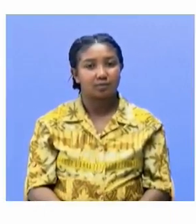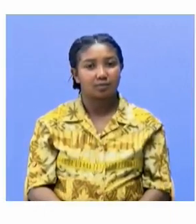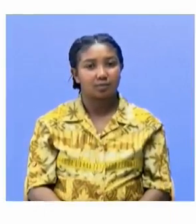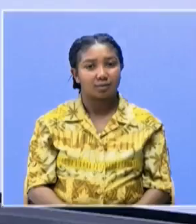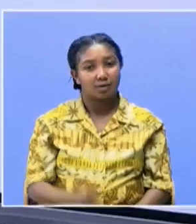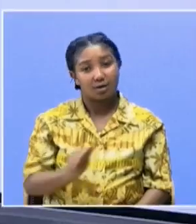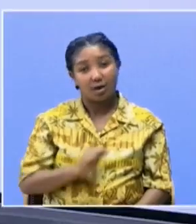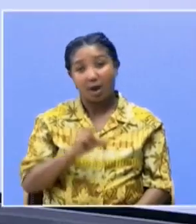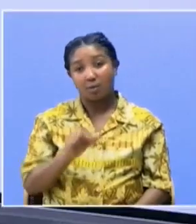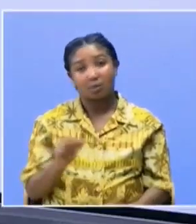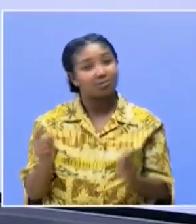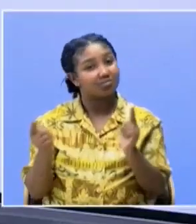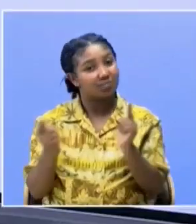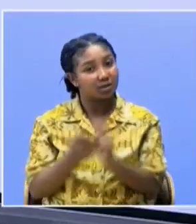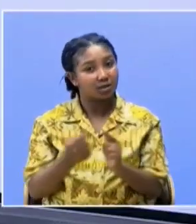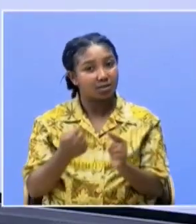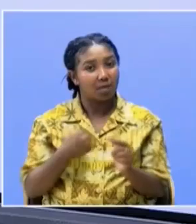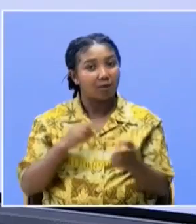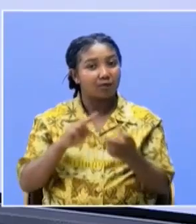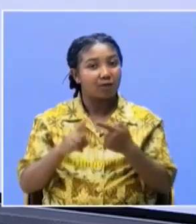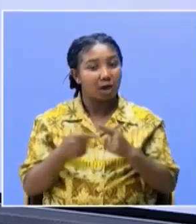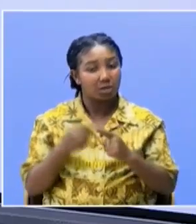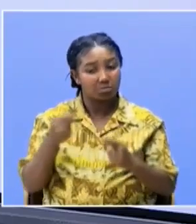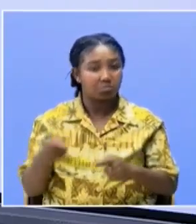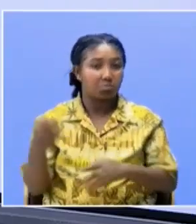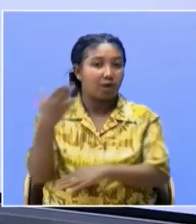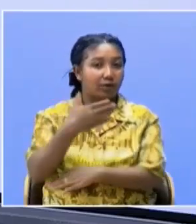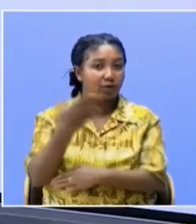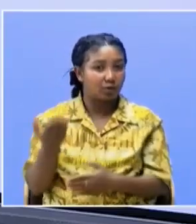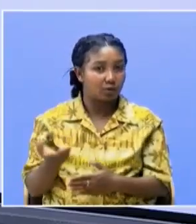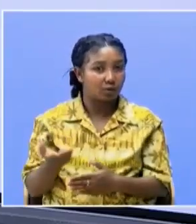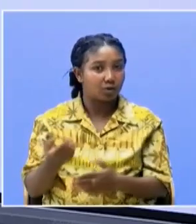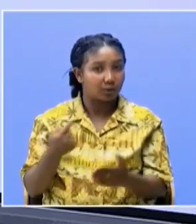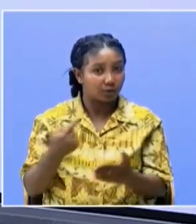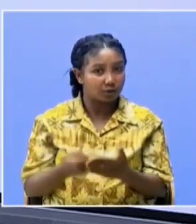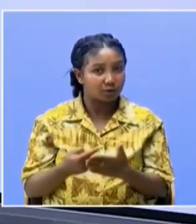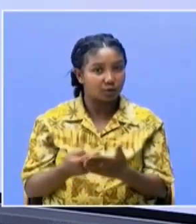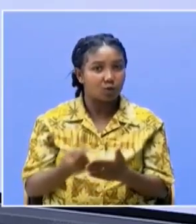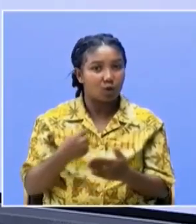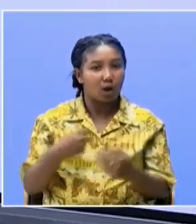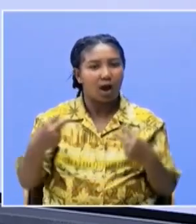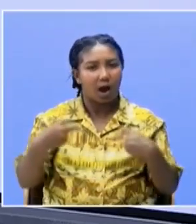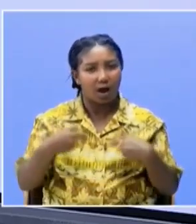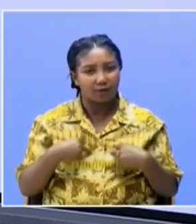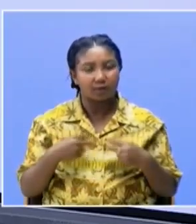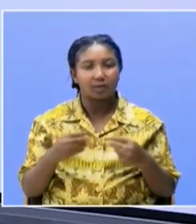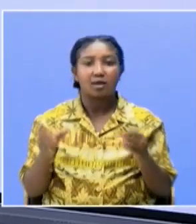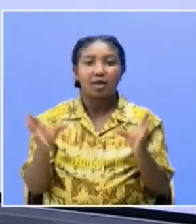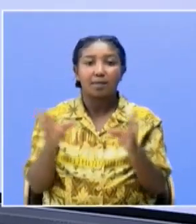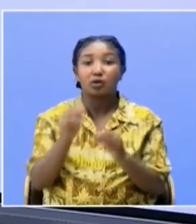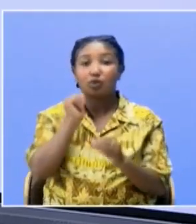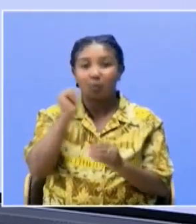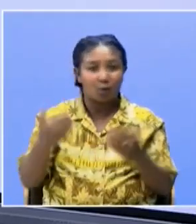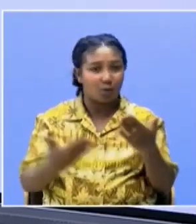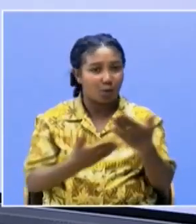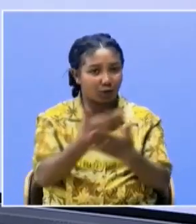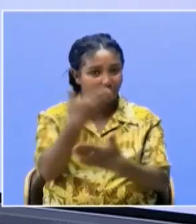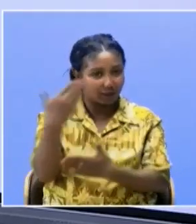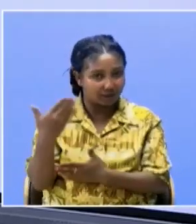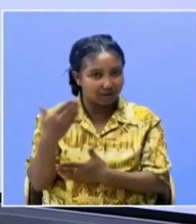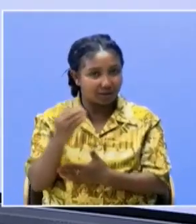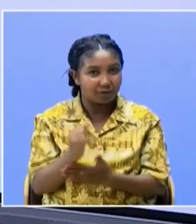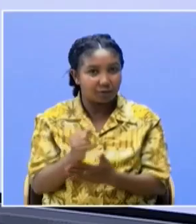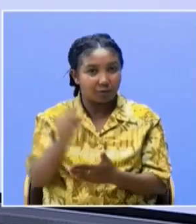I am not meeting my friend today afternoon. For this one, we are having a meeting tomorrow morning. If